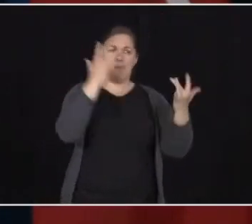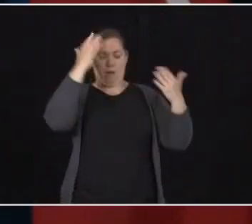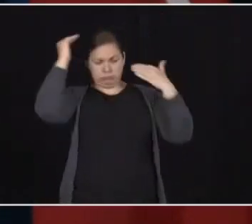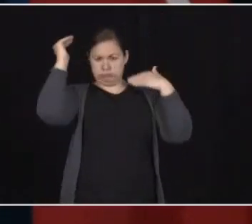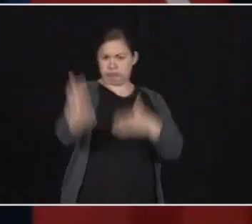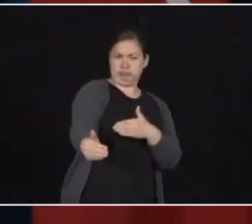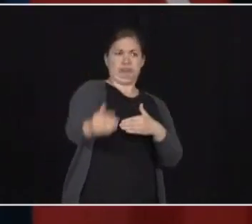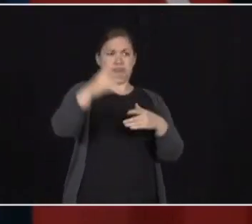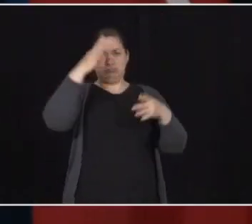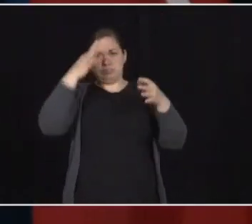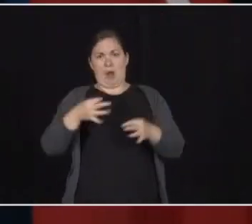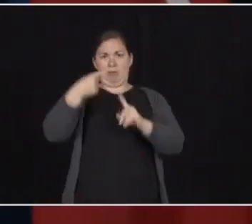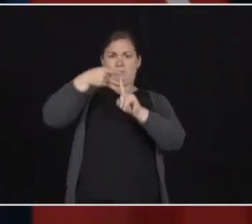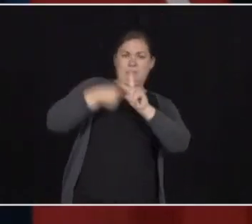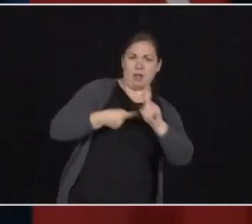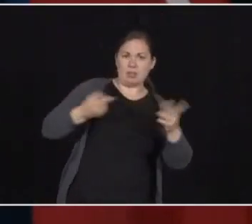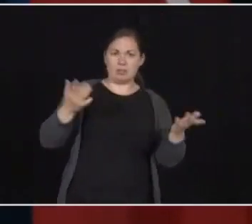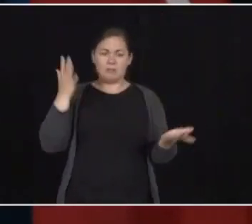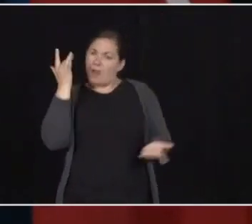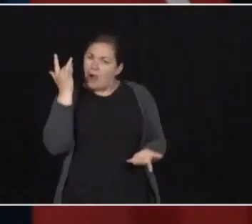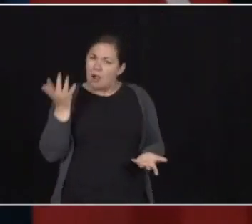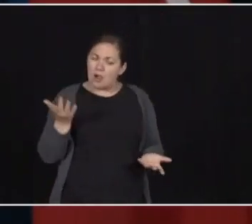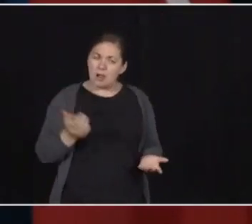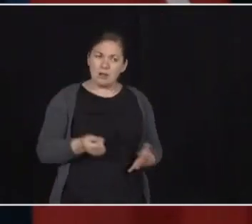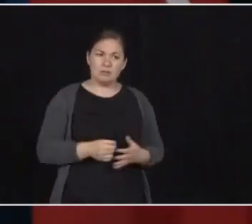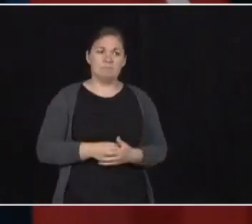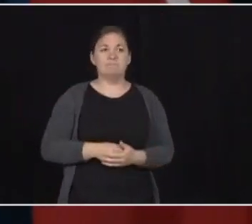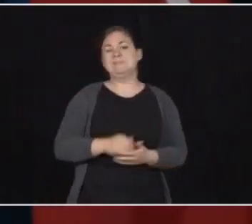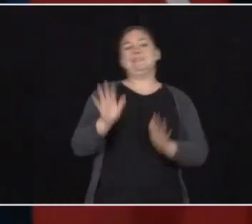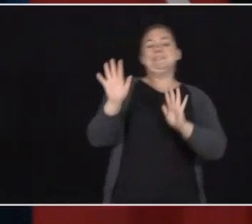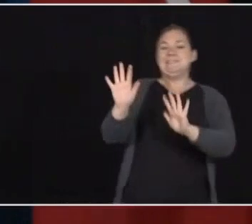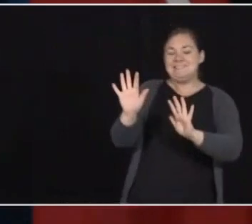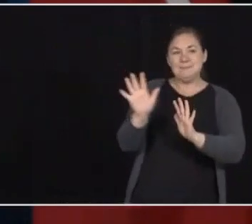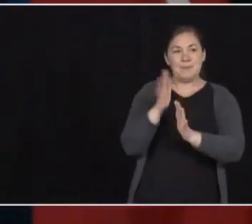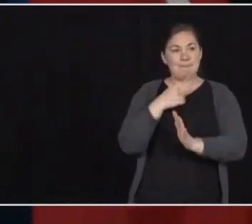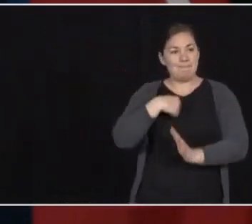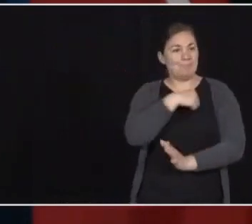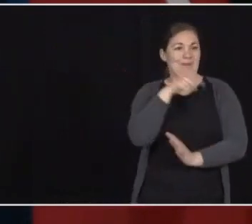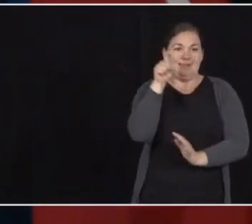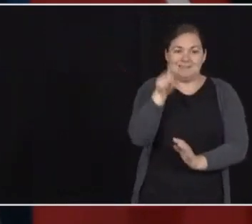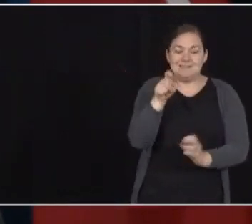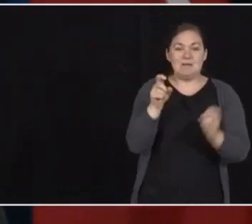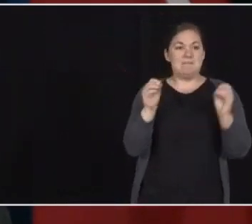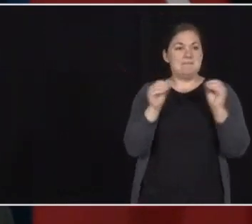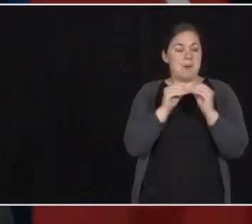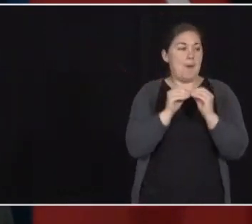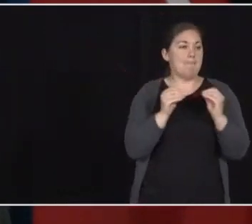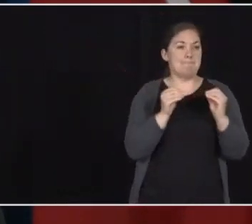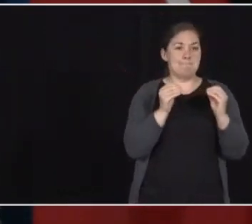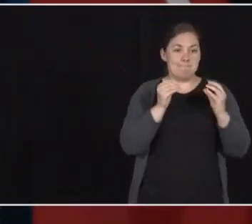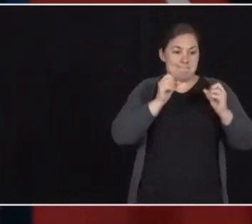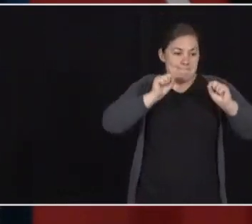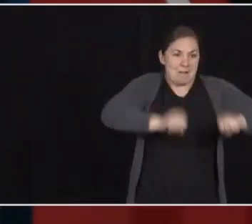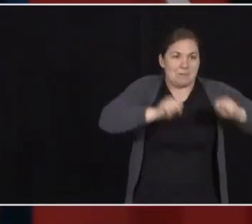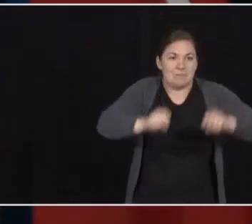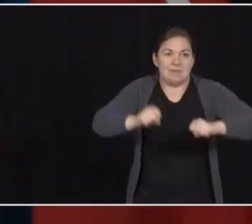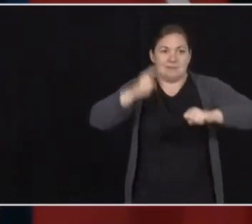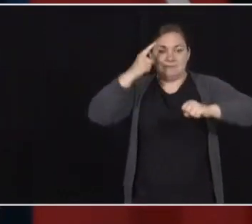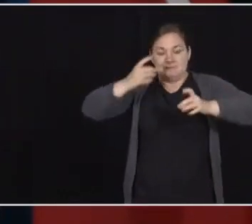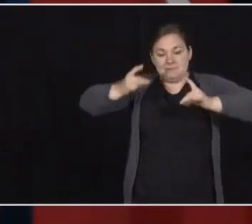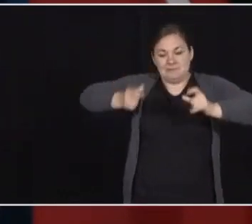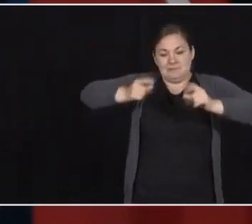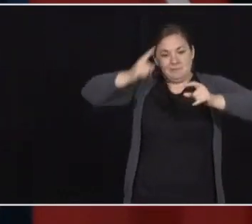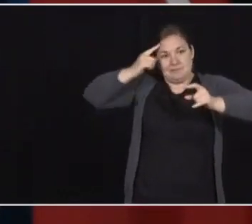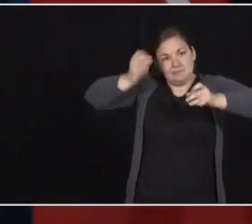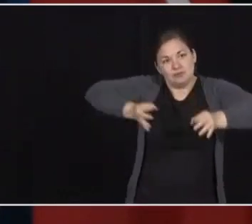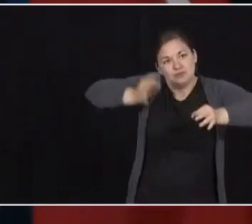extension? Well, we're going to be, we need the ability to go out there and make quick decisions absolutely immediately.